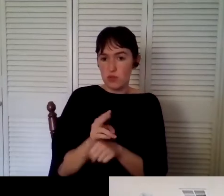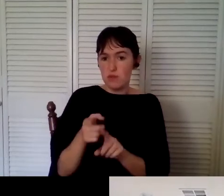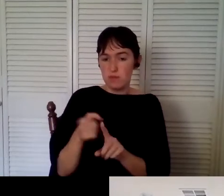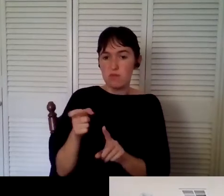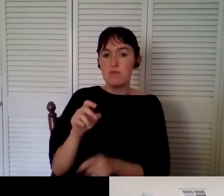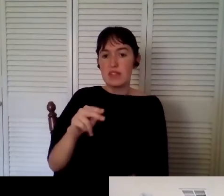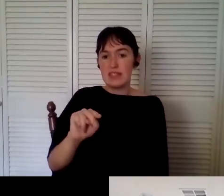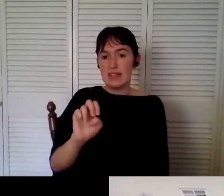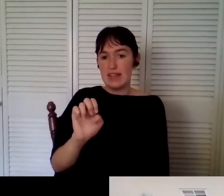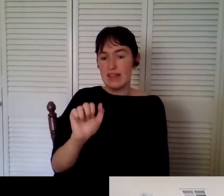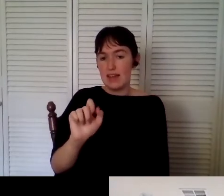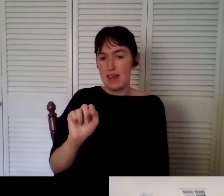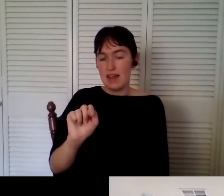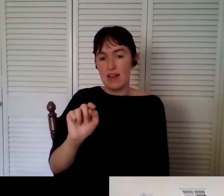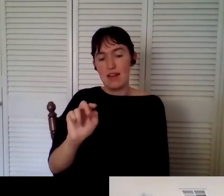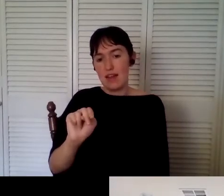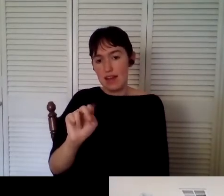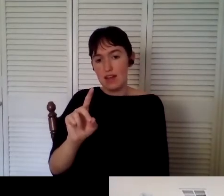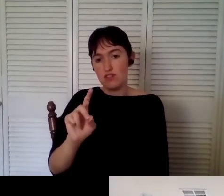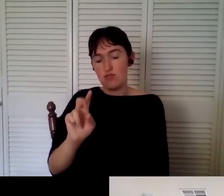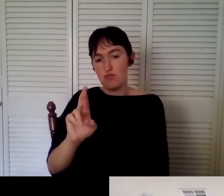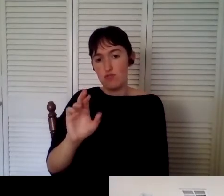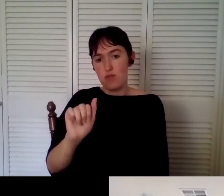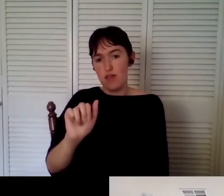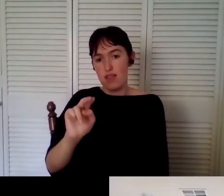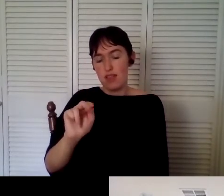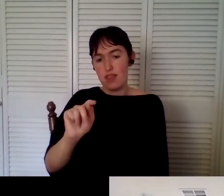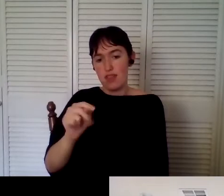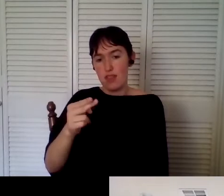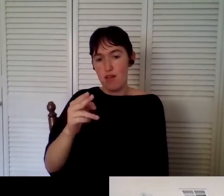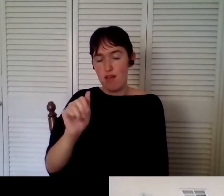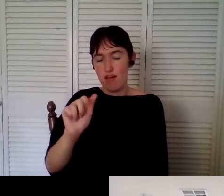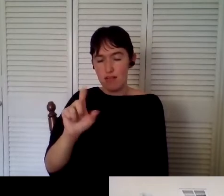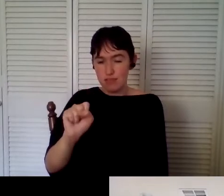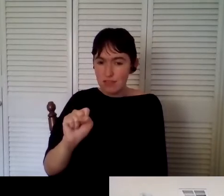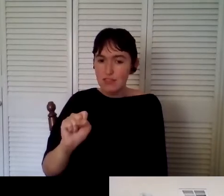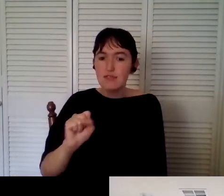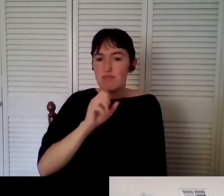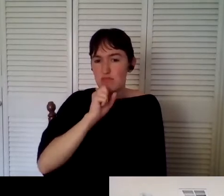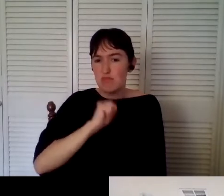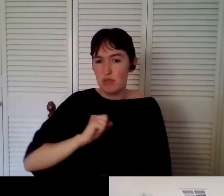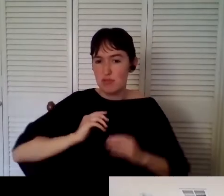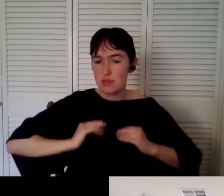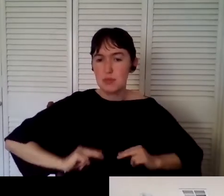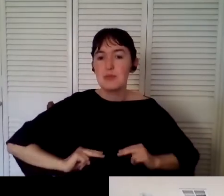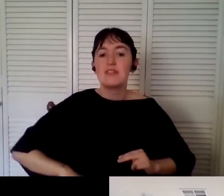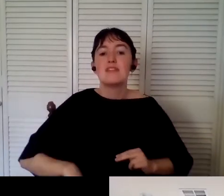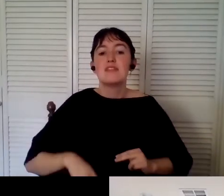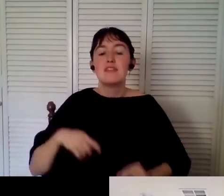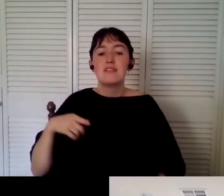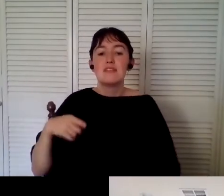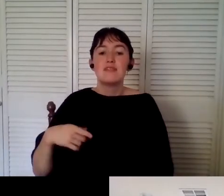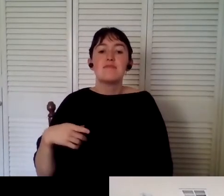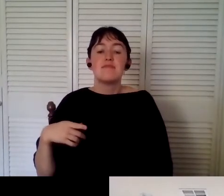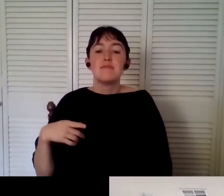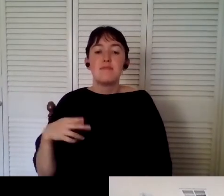spears that were 1 inch in diameter and 6 feet long that were found with a bunch of horse bones and carcasses. So